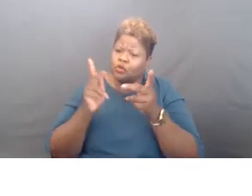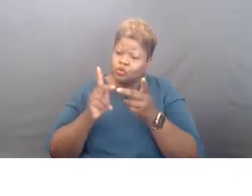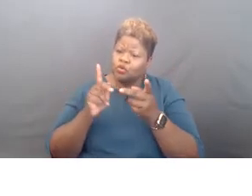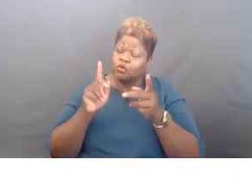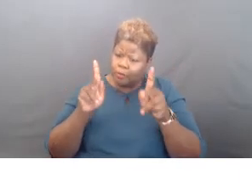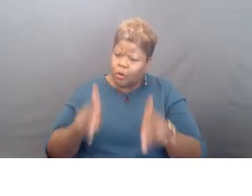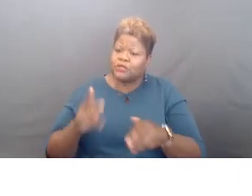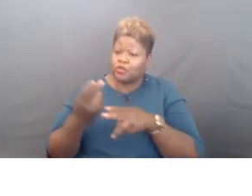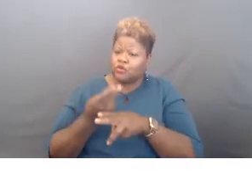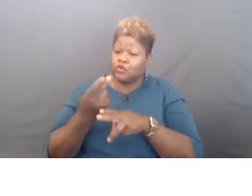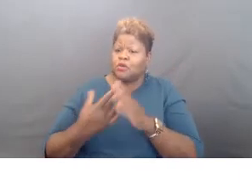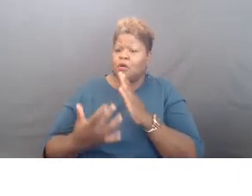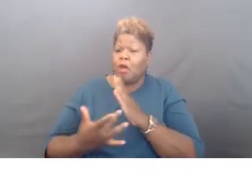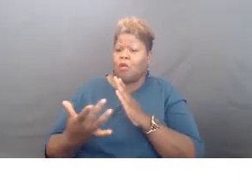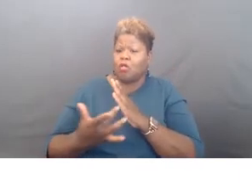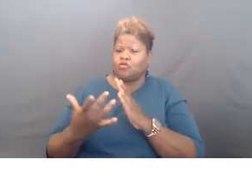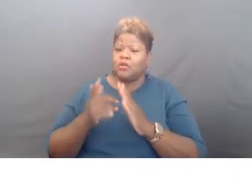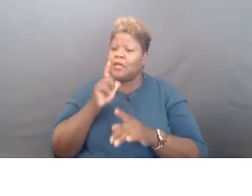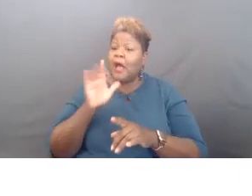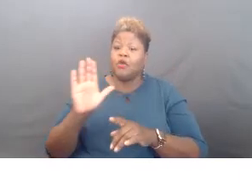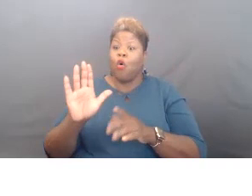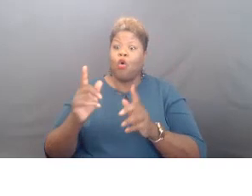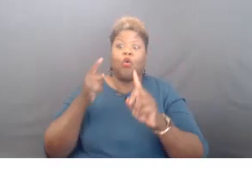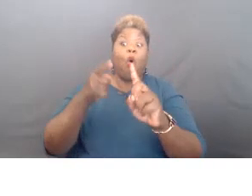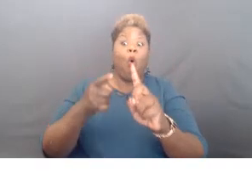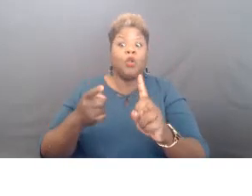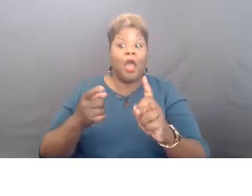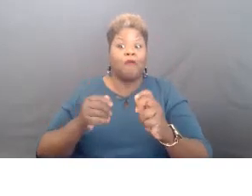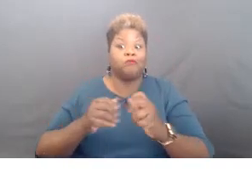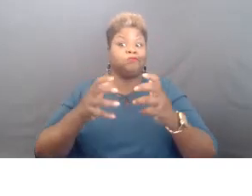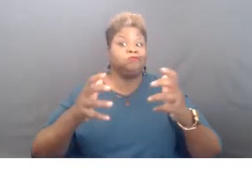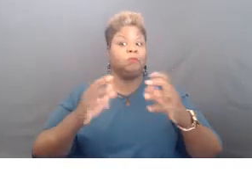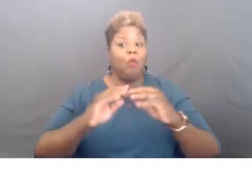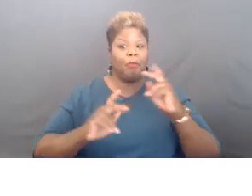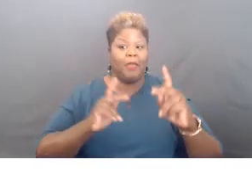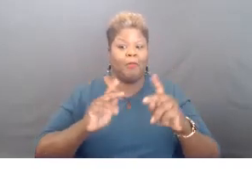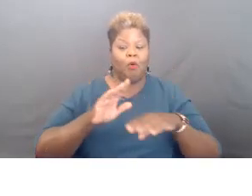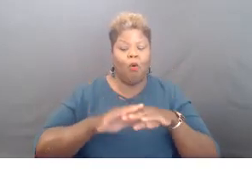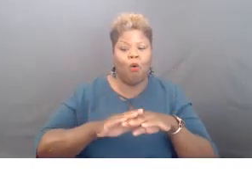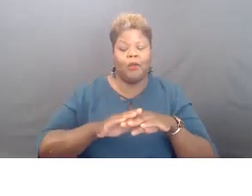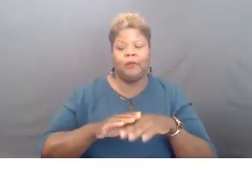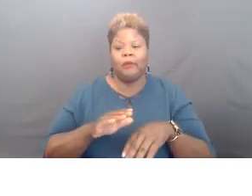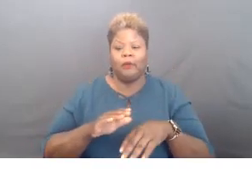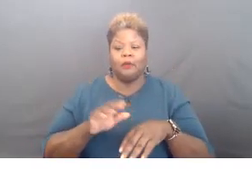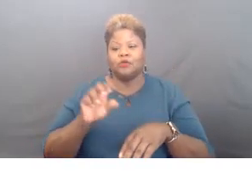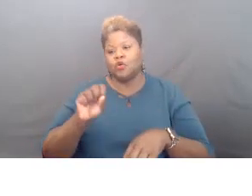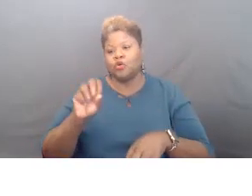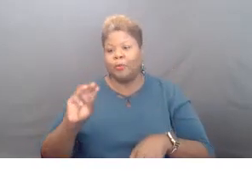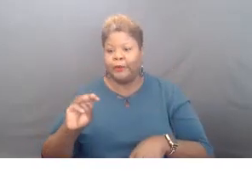that technology more so than your desire to be boosted through Google or Google